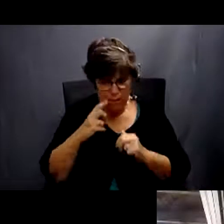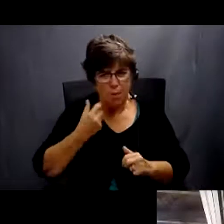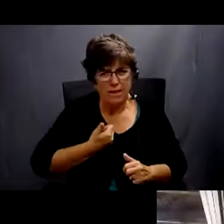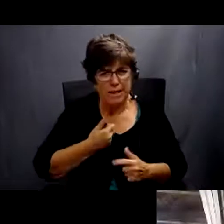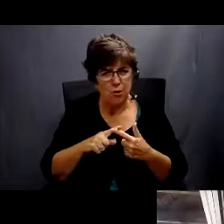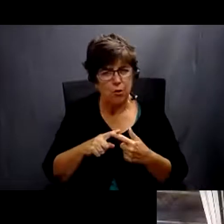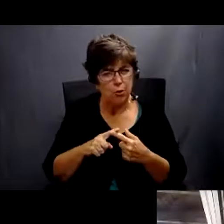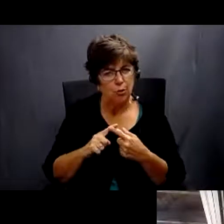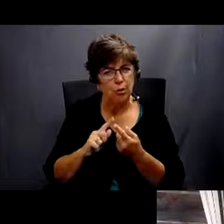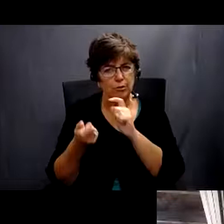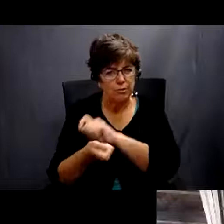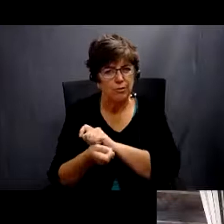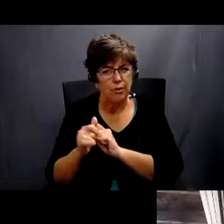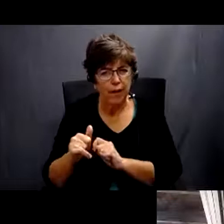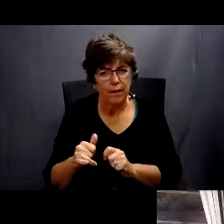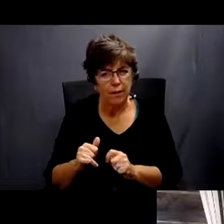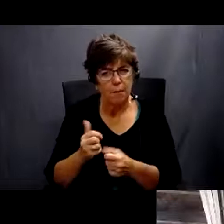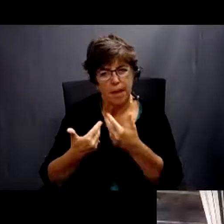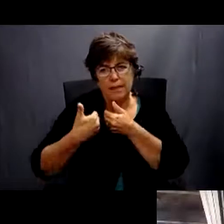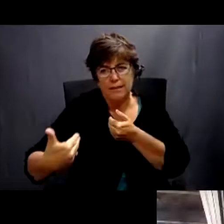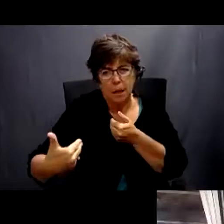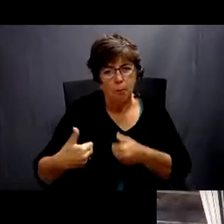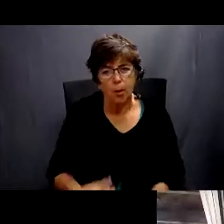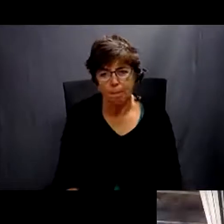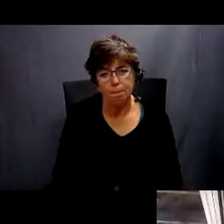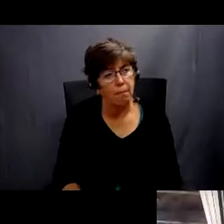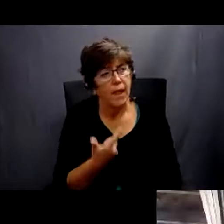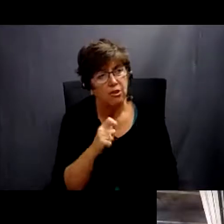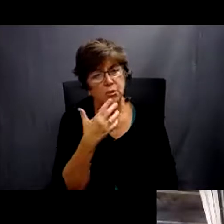That's huge, Tara. Yeah, thank you.